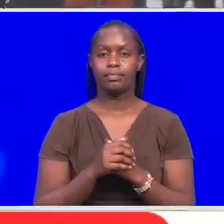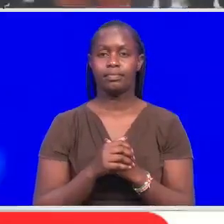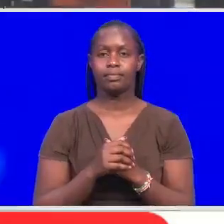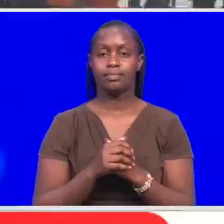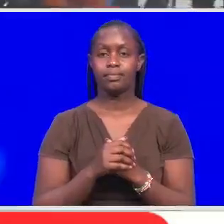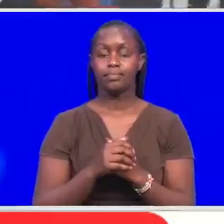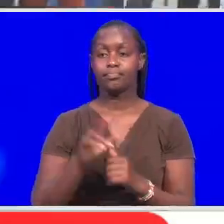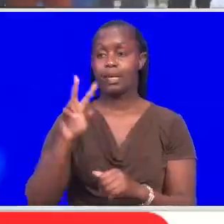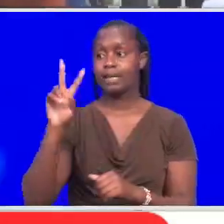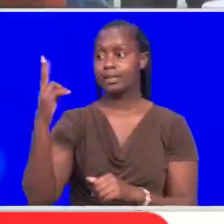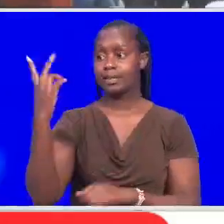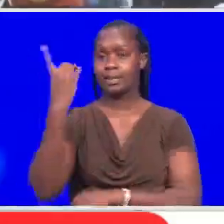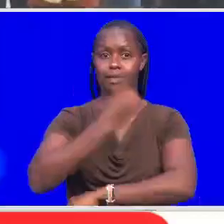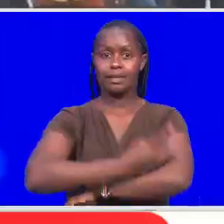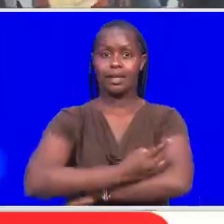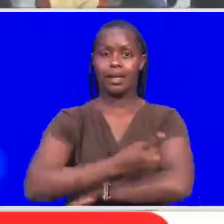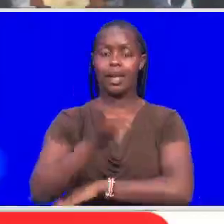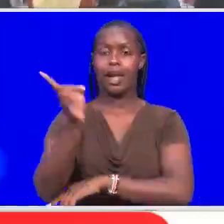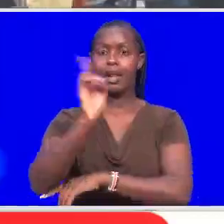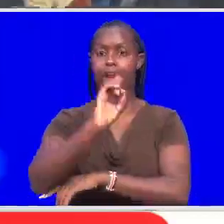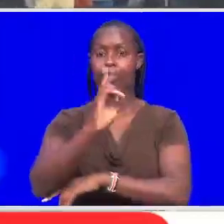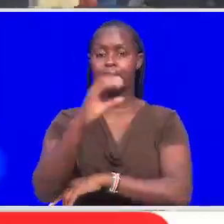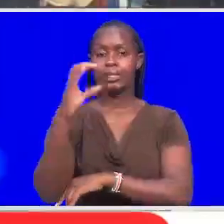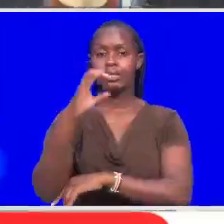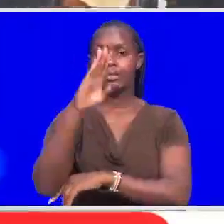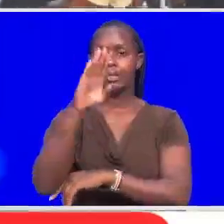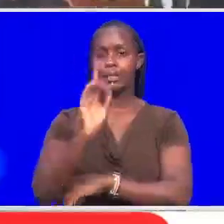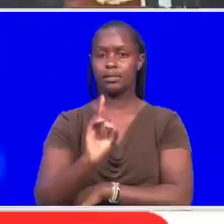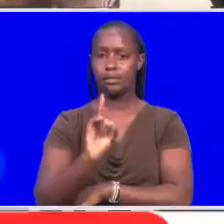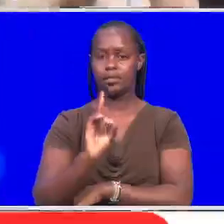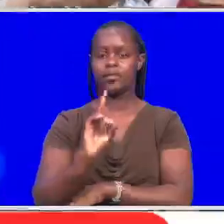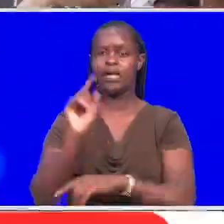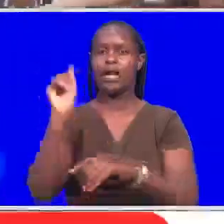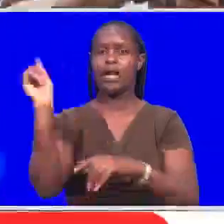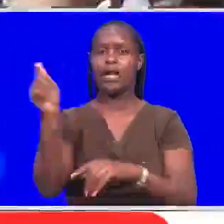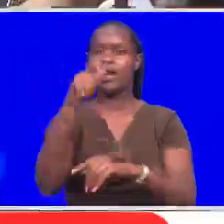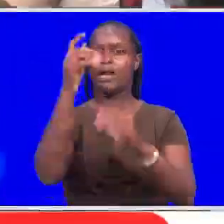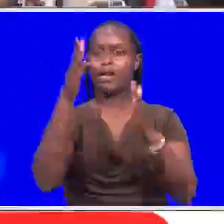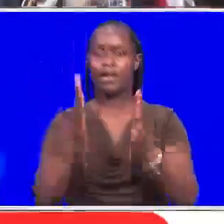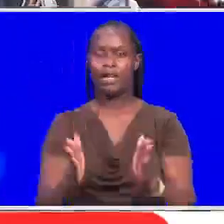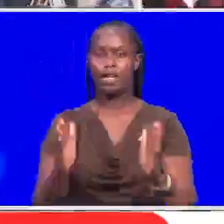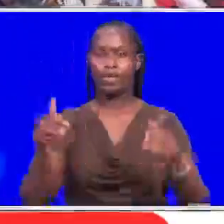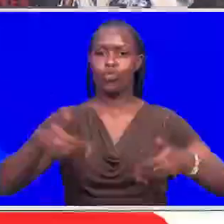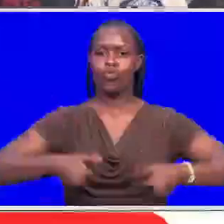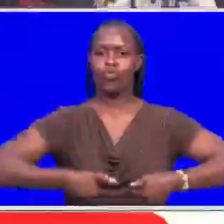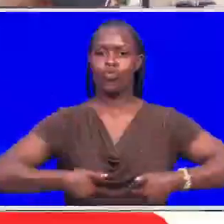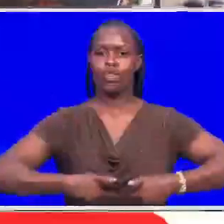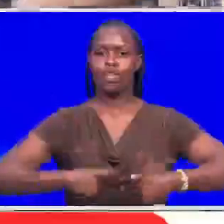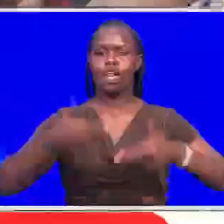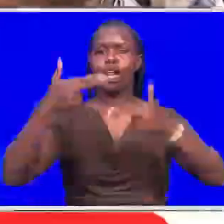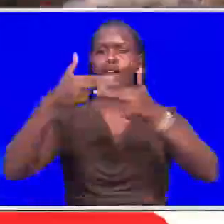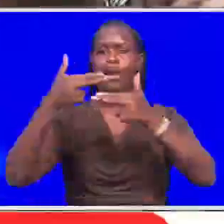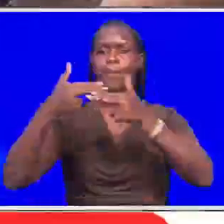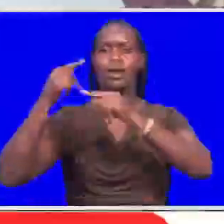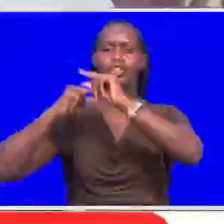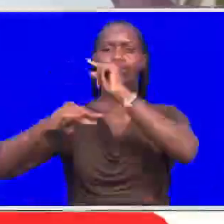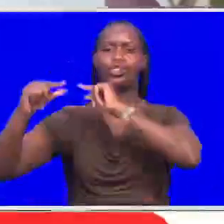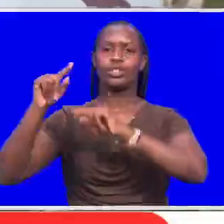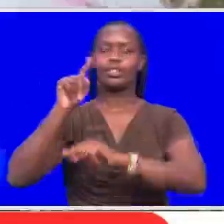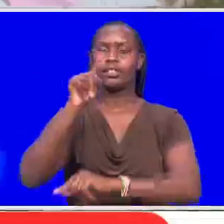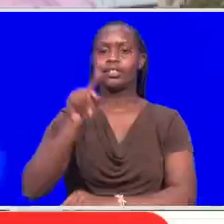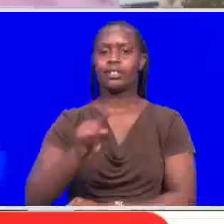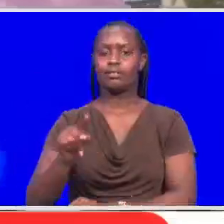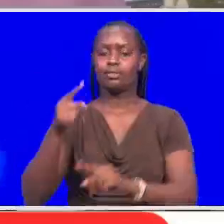For the second day in Nairobi's CBD, spirited Kenyan youth, for famously appellated as Gen Z from diverse